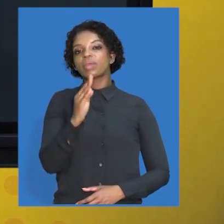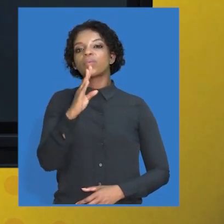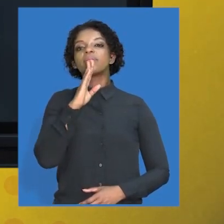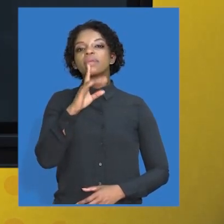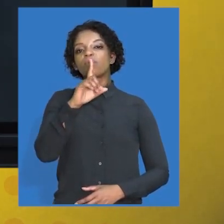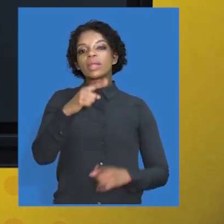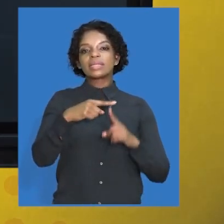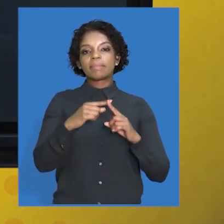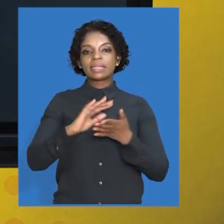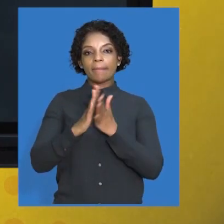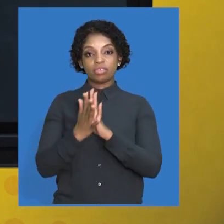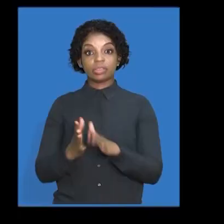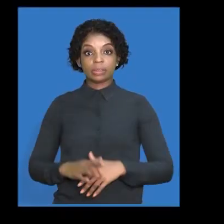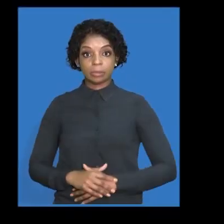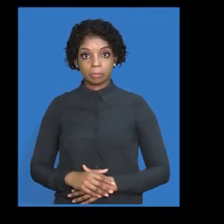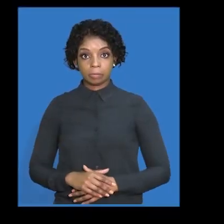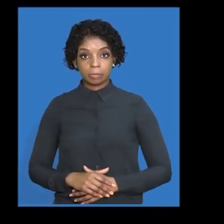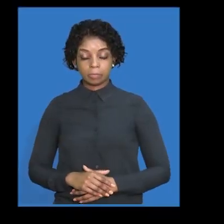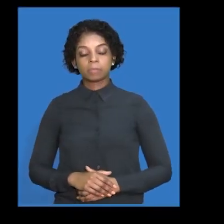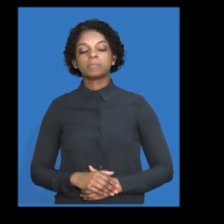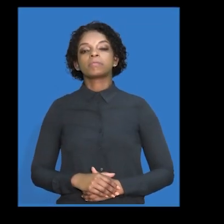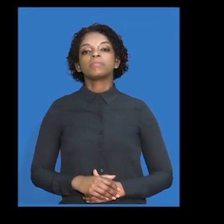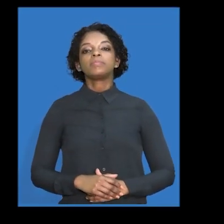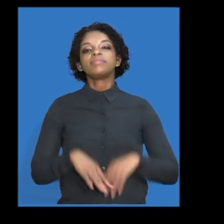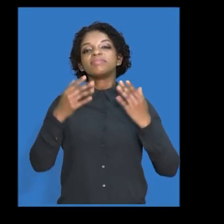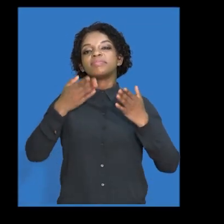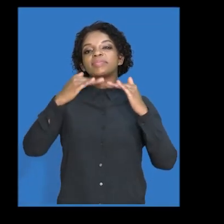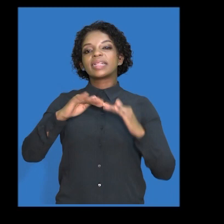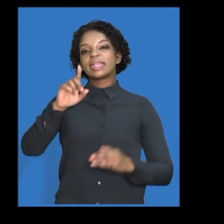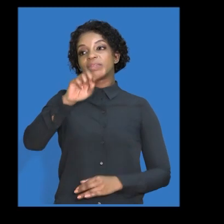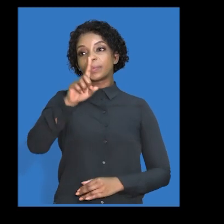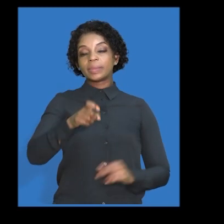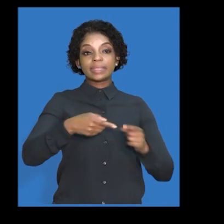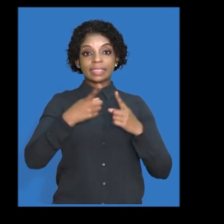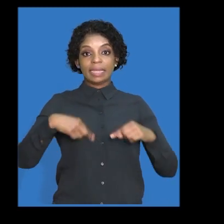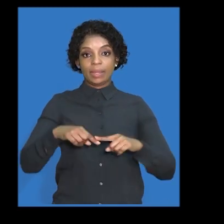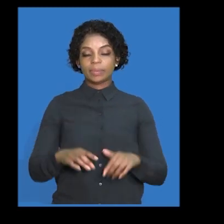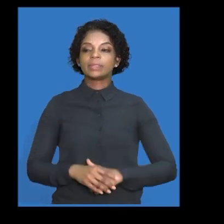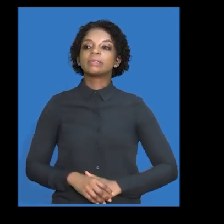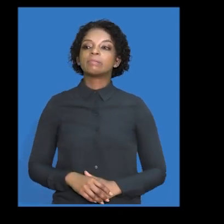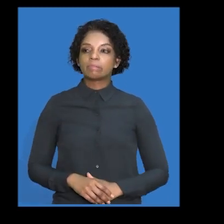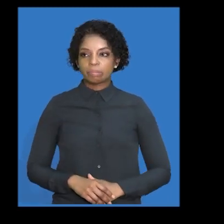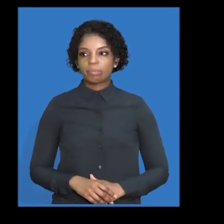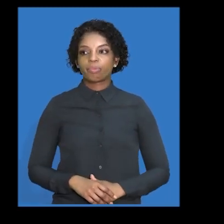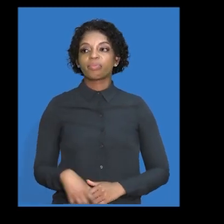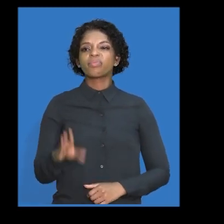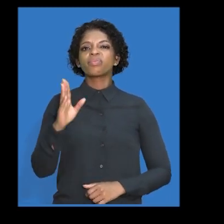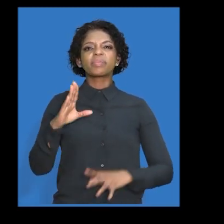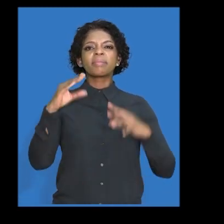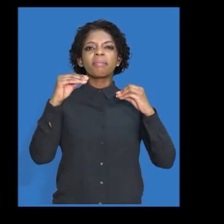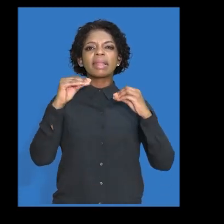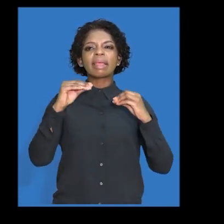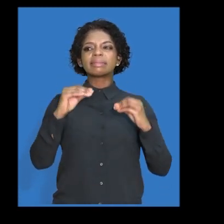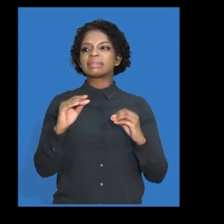damages. All right, let's go on to our next question. All right, so we need to advise the businesses on how